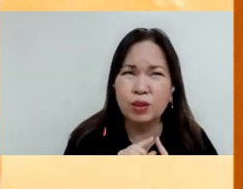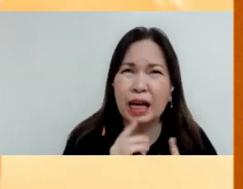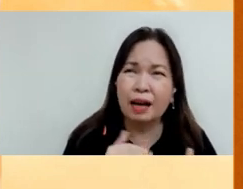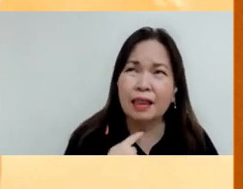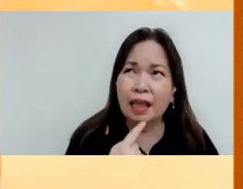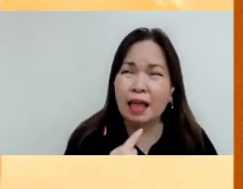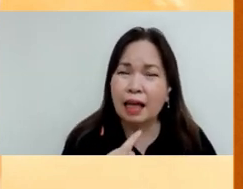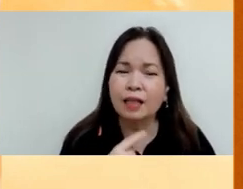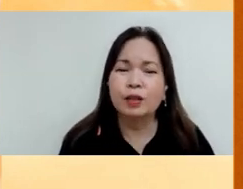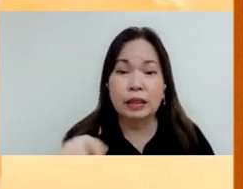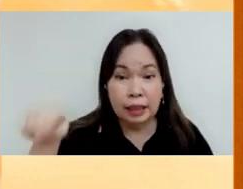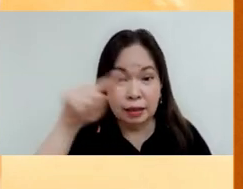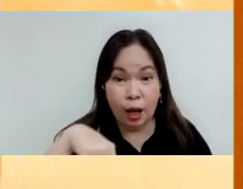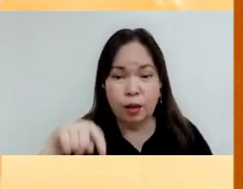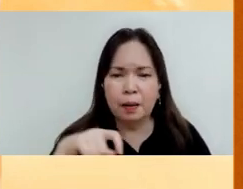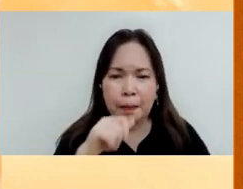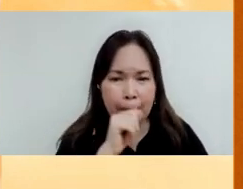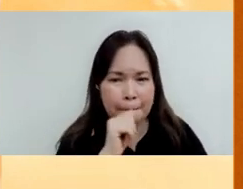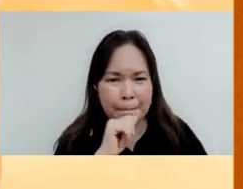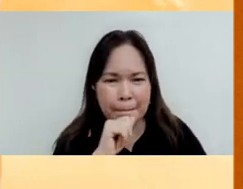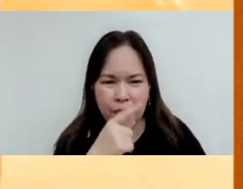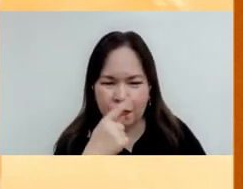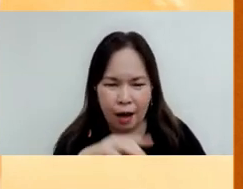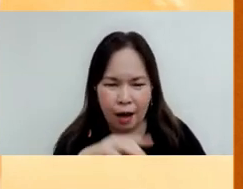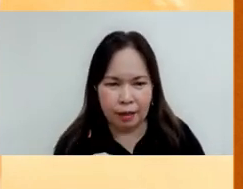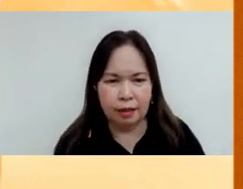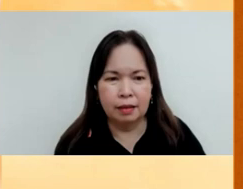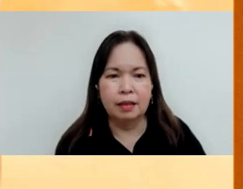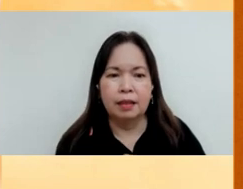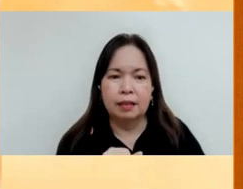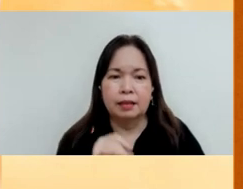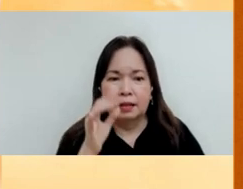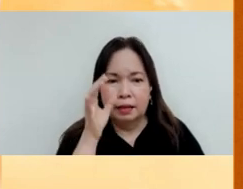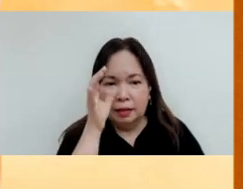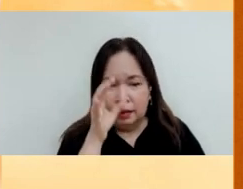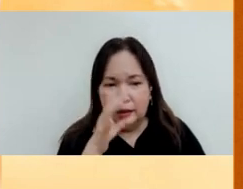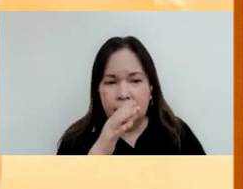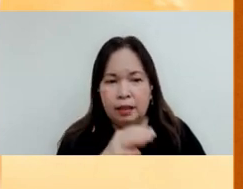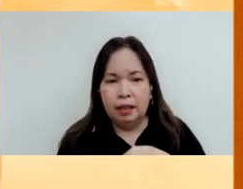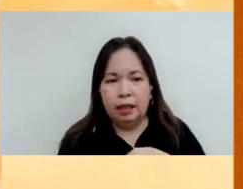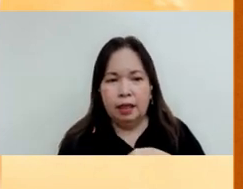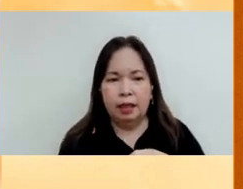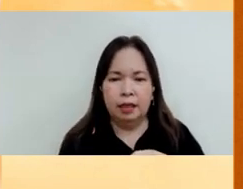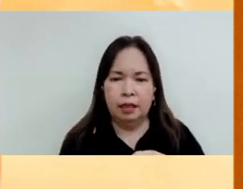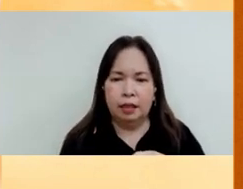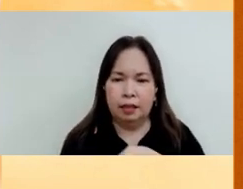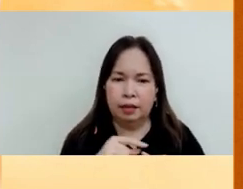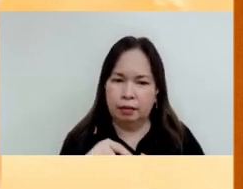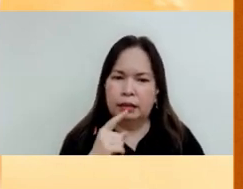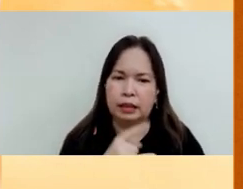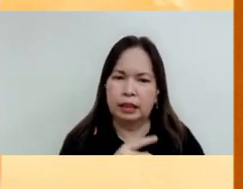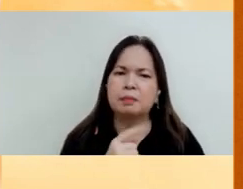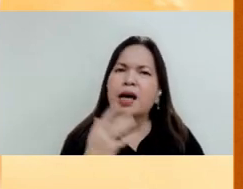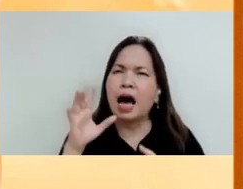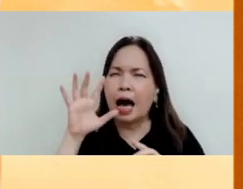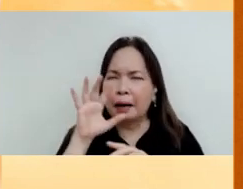very patient with that. And for parents, of course, there's a tendency to correct rather than explore what's going on, which is perfectly understandable,